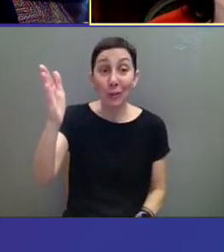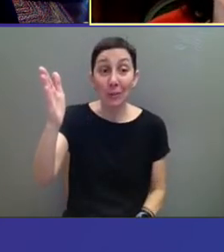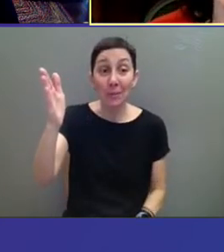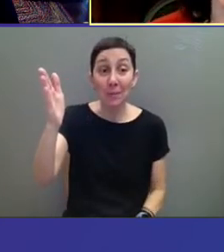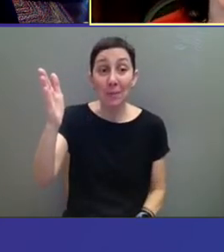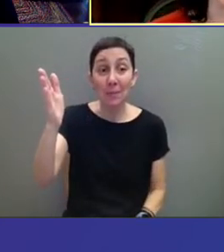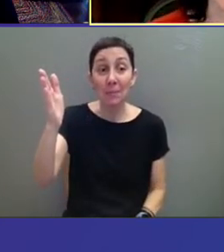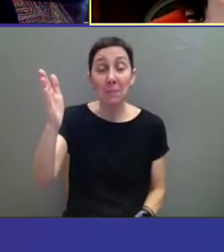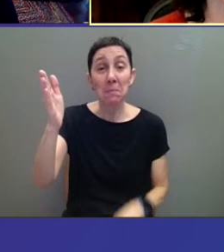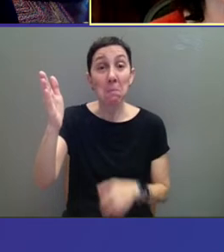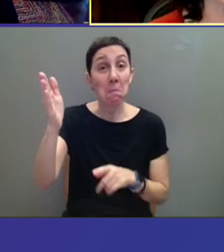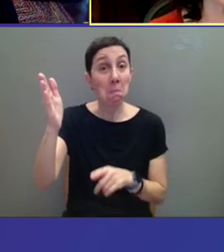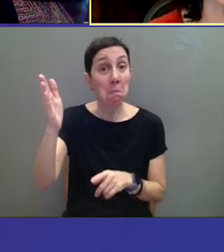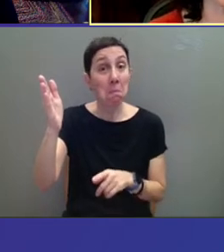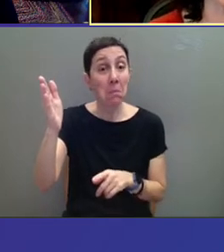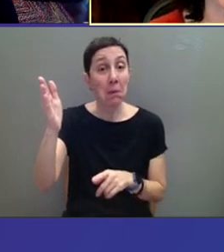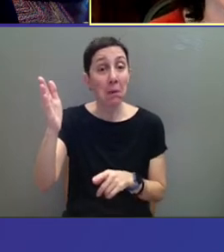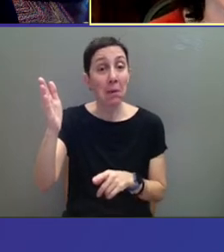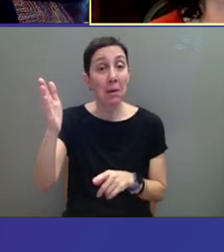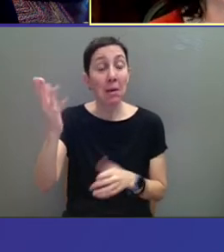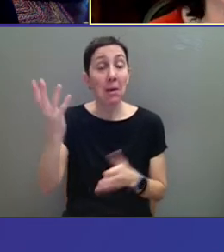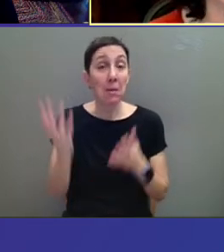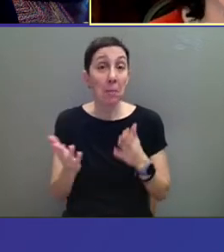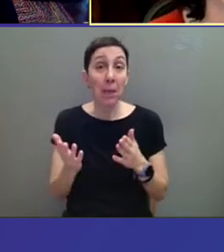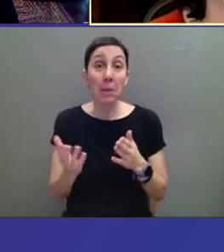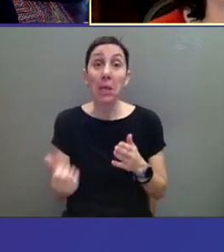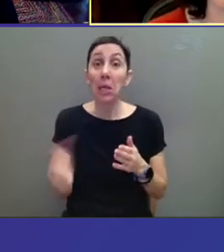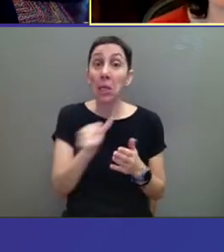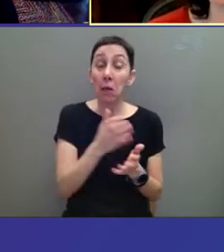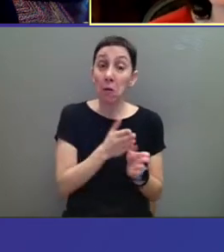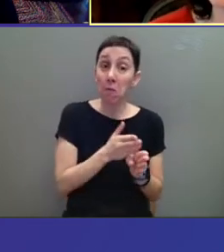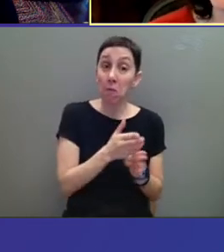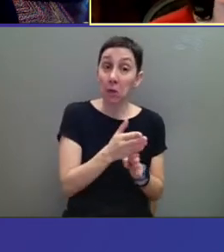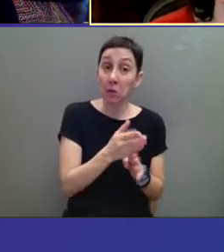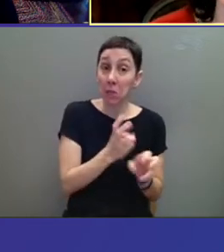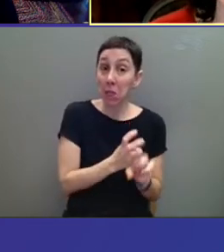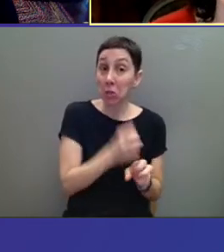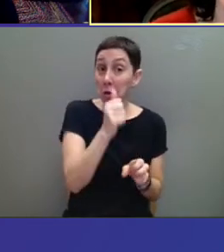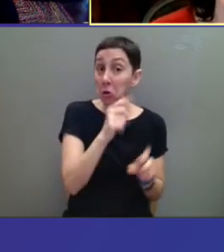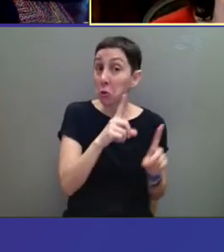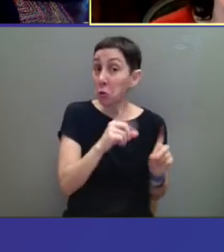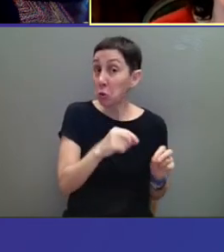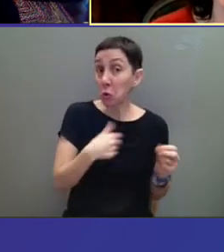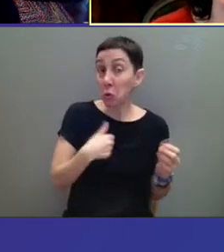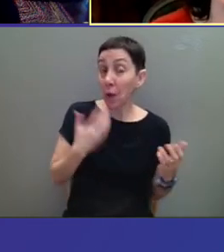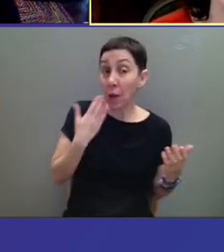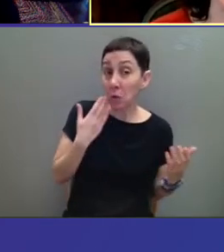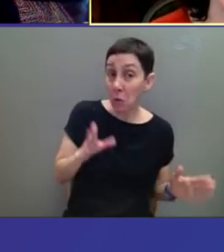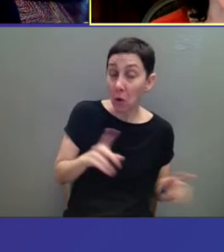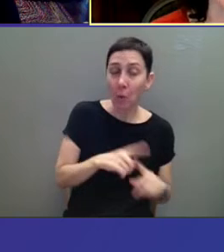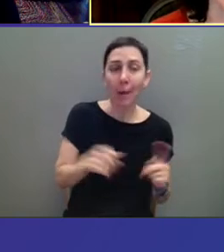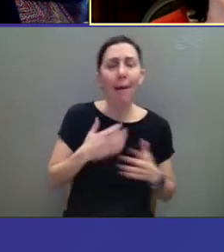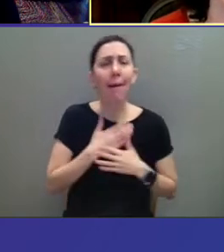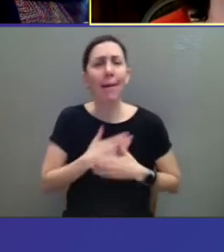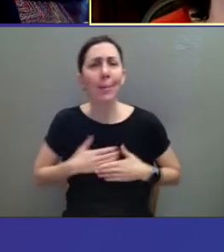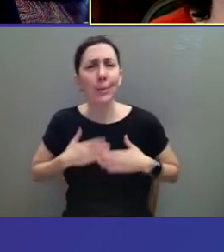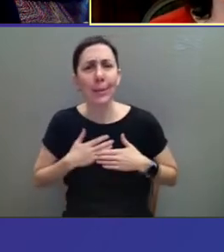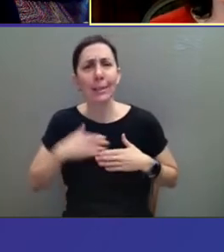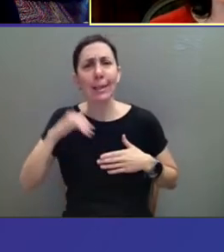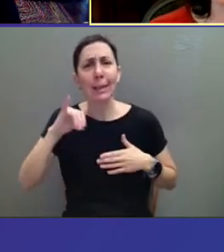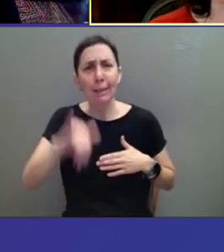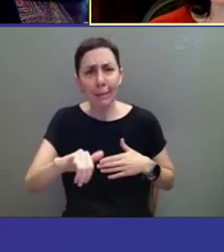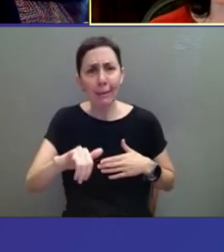maybe isn't as easy to do in other industries. I don't know, but I appreciate that about this and about this